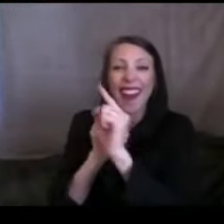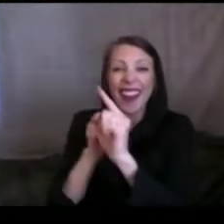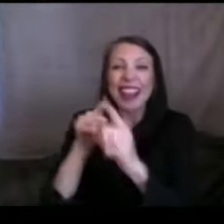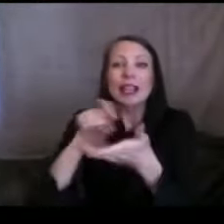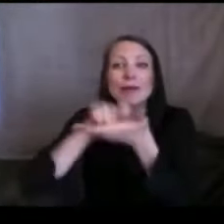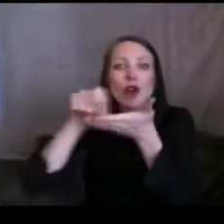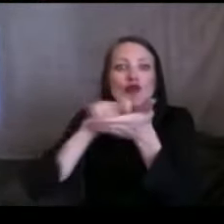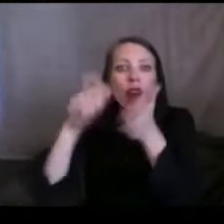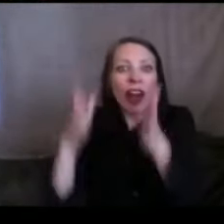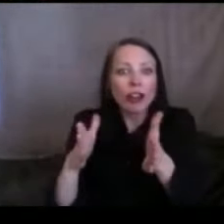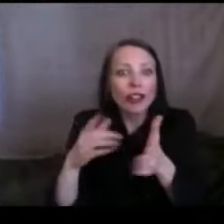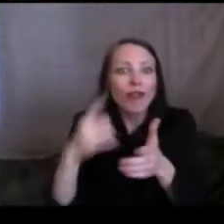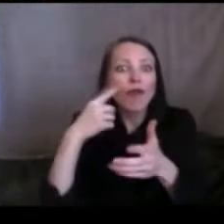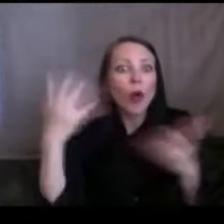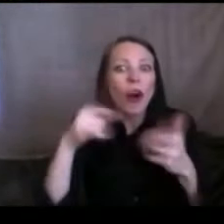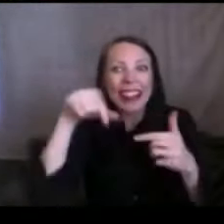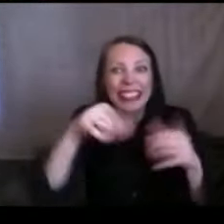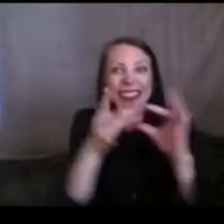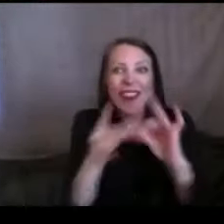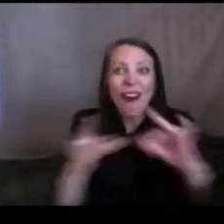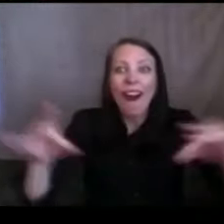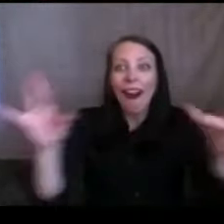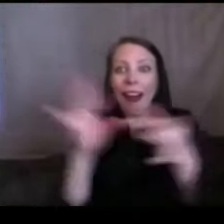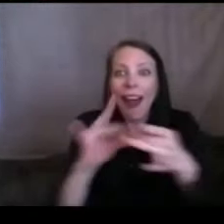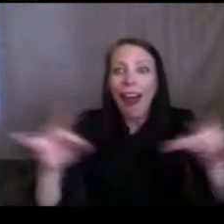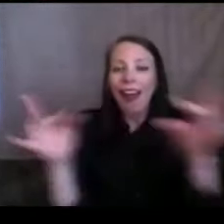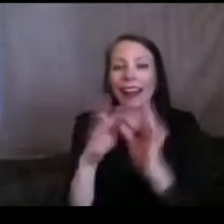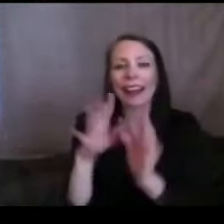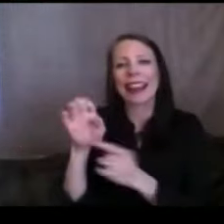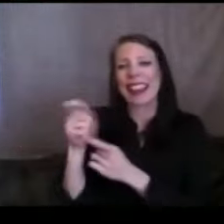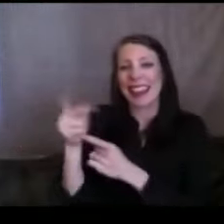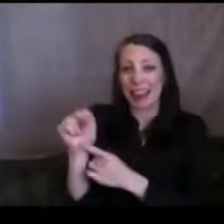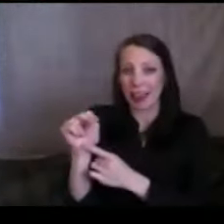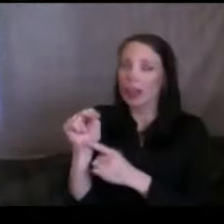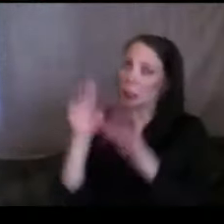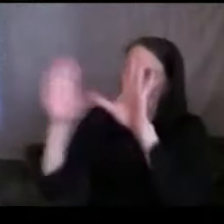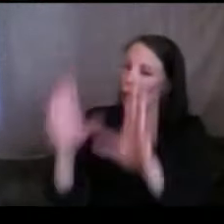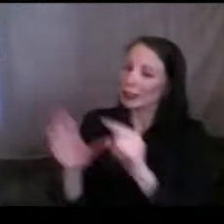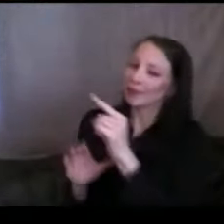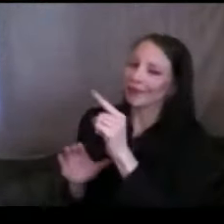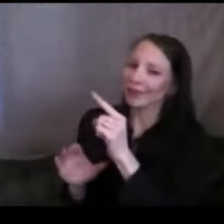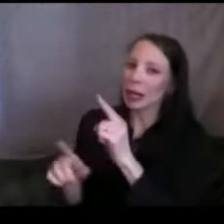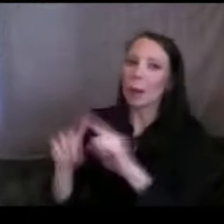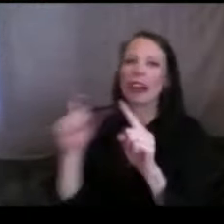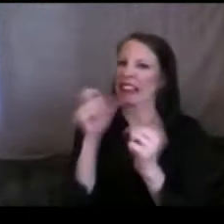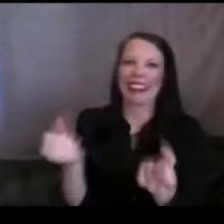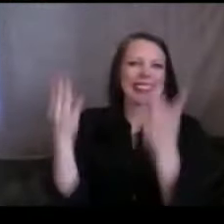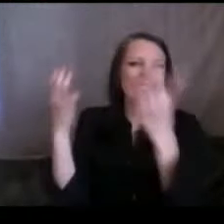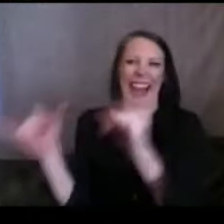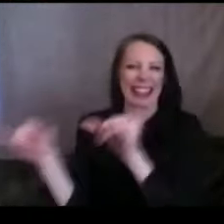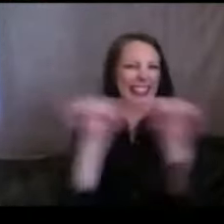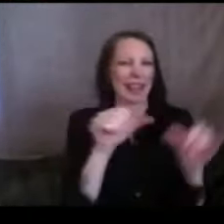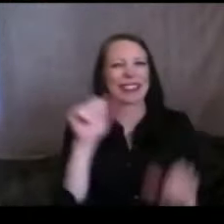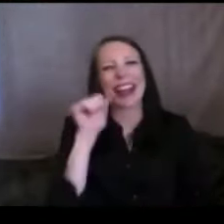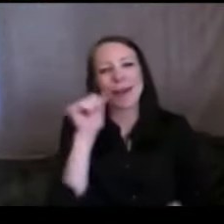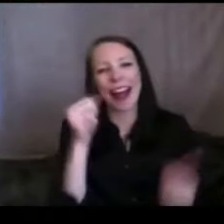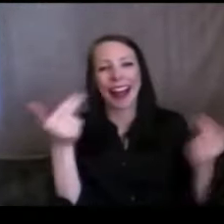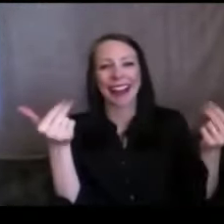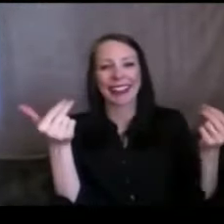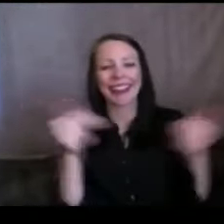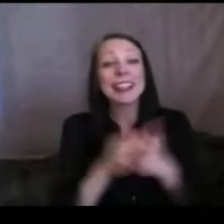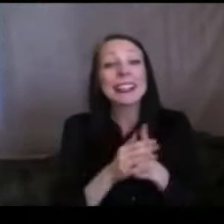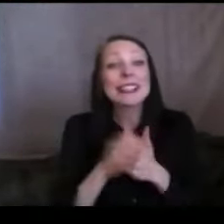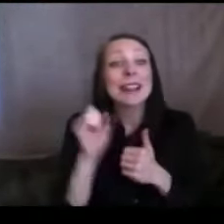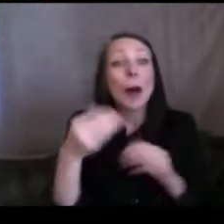of the stories you're going to be hearing this week. Not that Ethan isn't also awesome, but he doesn't sign like April does. Before I introduce